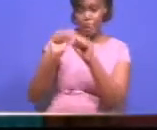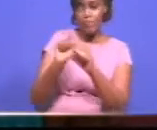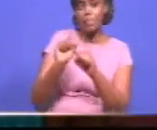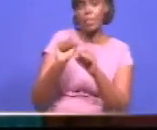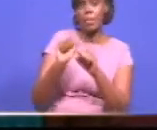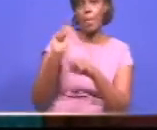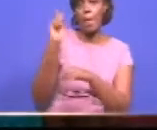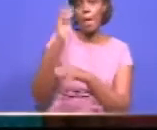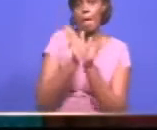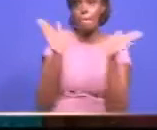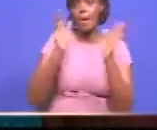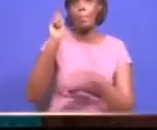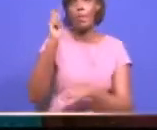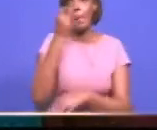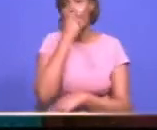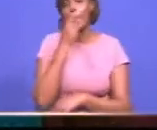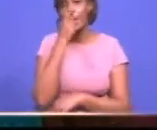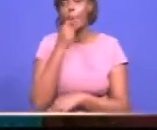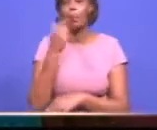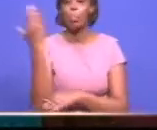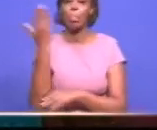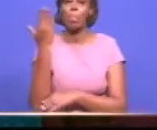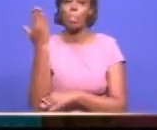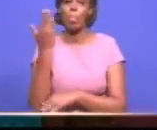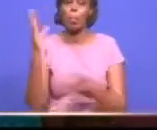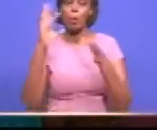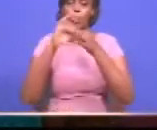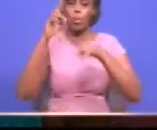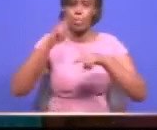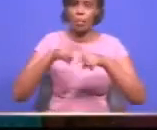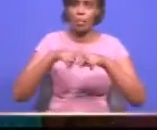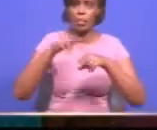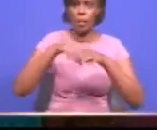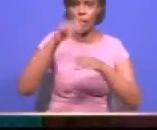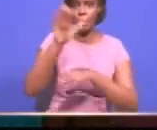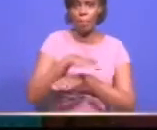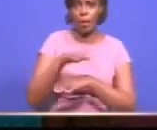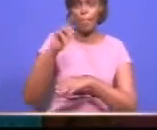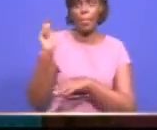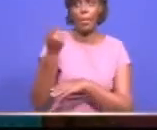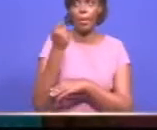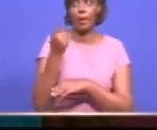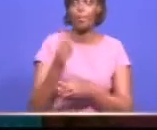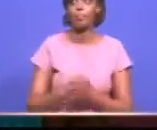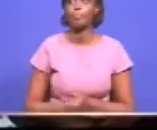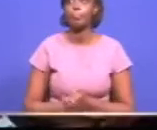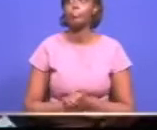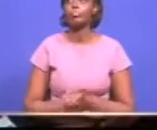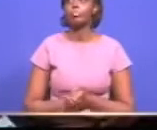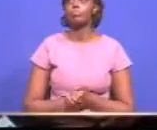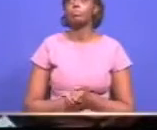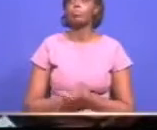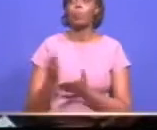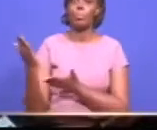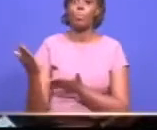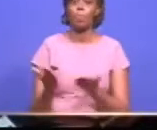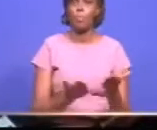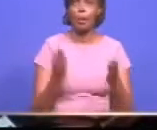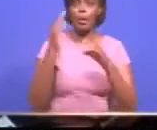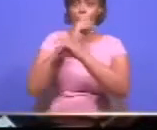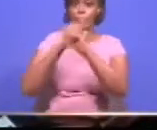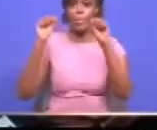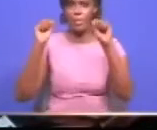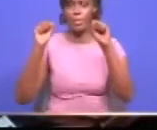United Republic of Tanzania, to address this joint sitting of Parliament of Kenya. Welcome, Your Excellency.